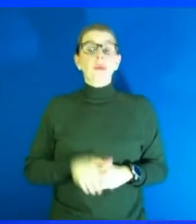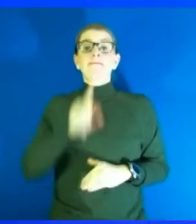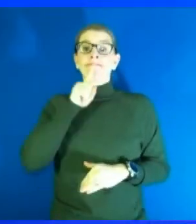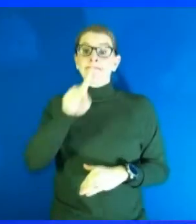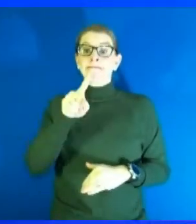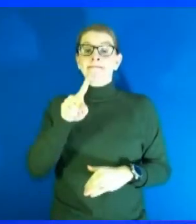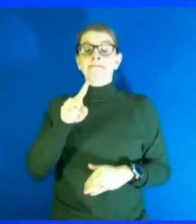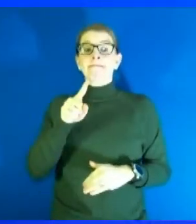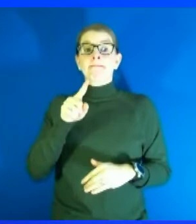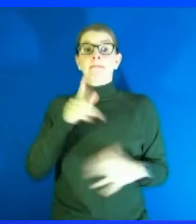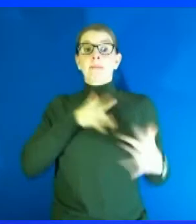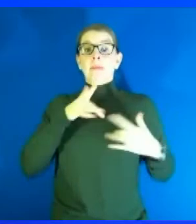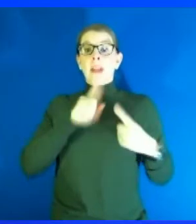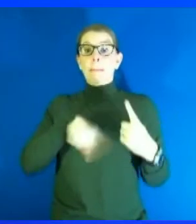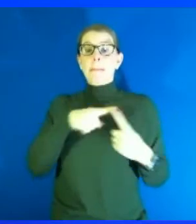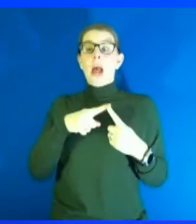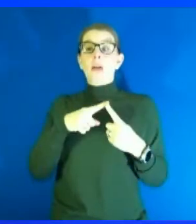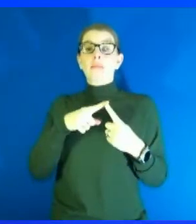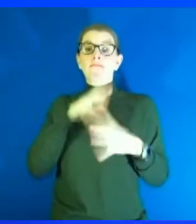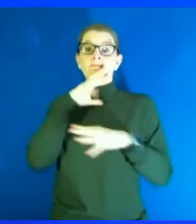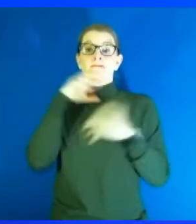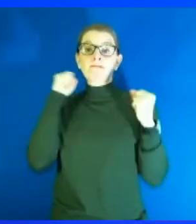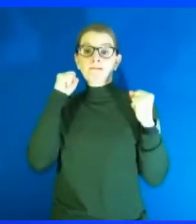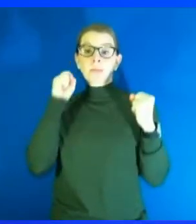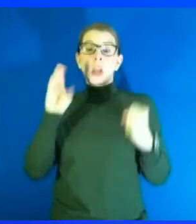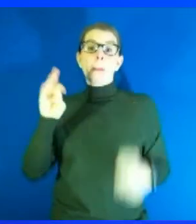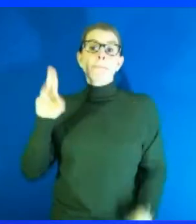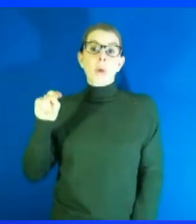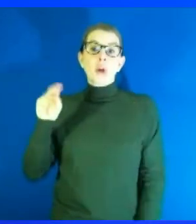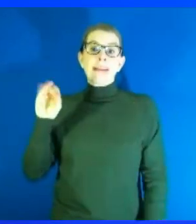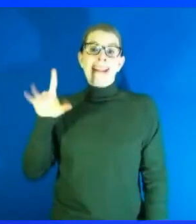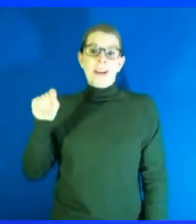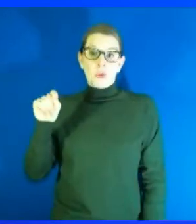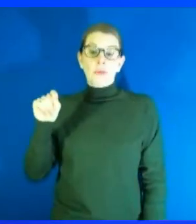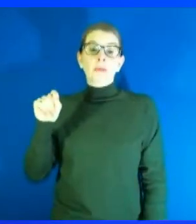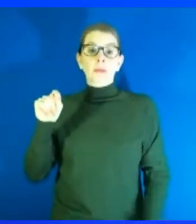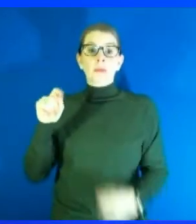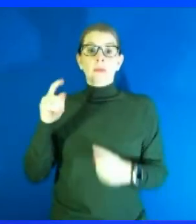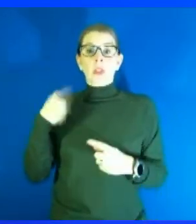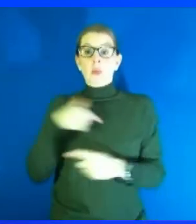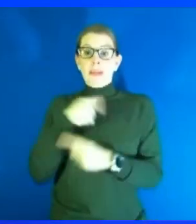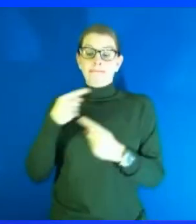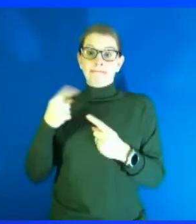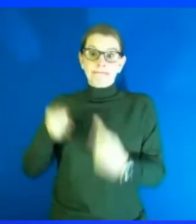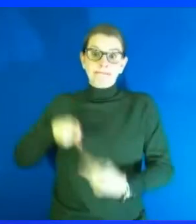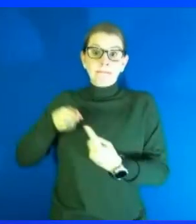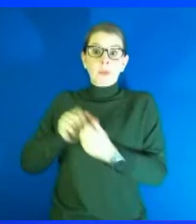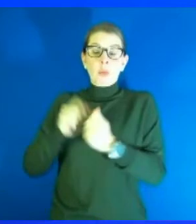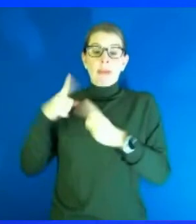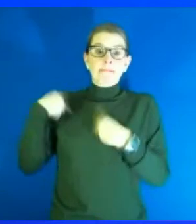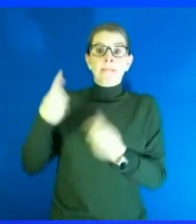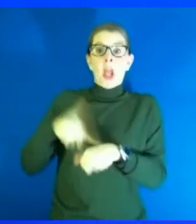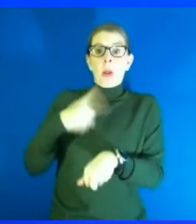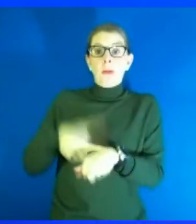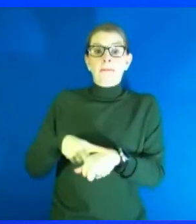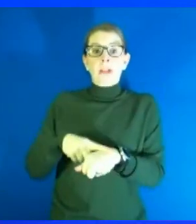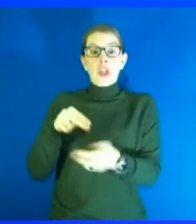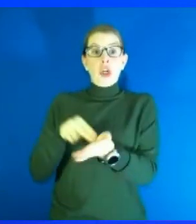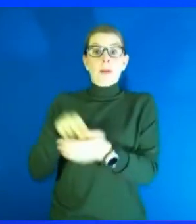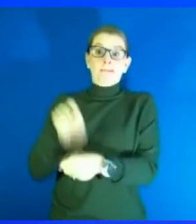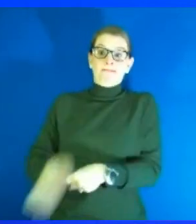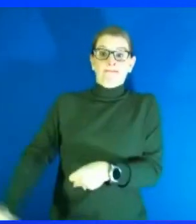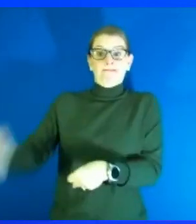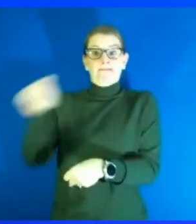the burnout. This is something that we've been dealing with for quite a long time, and so our nurses have been there working the front